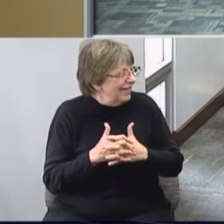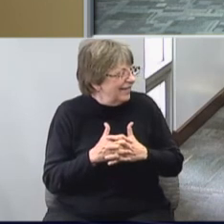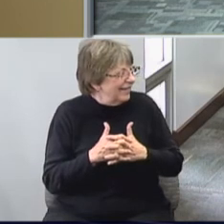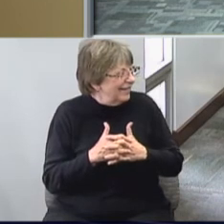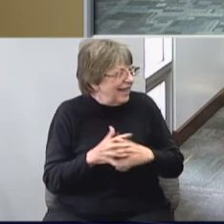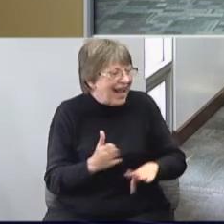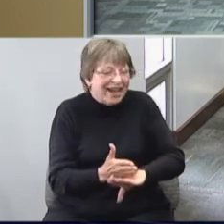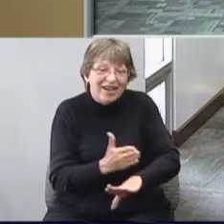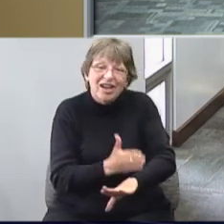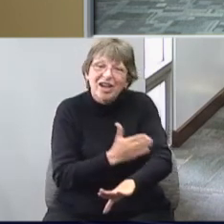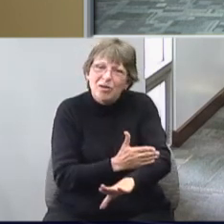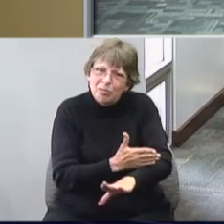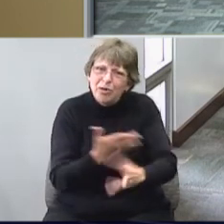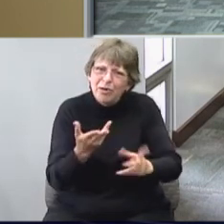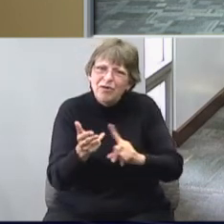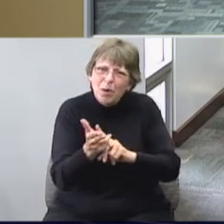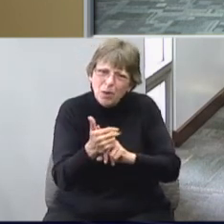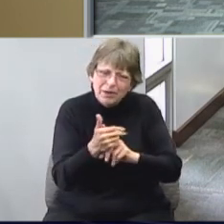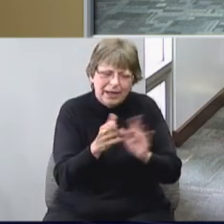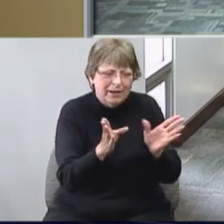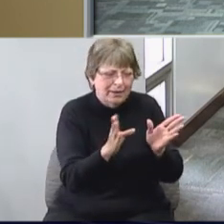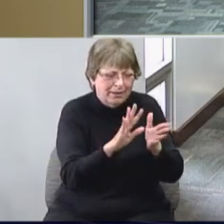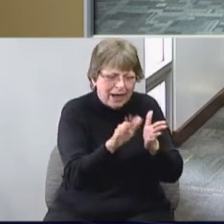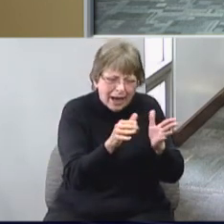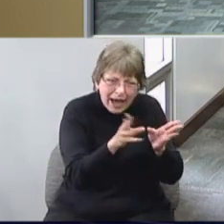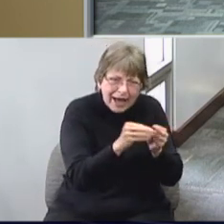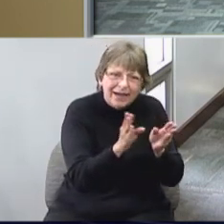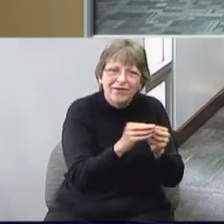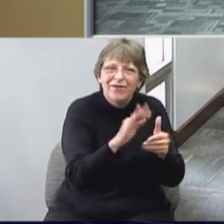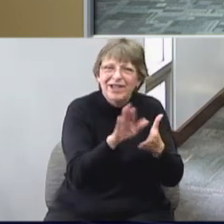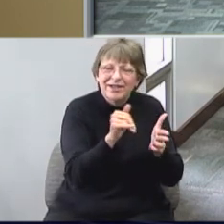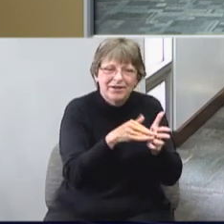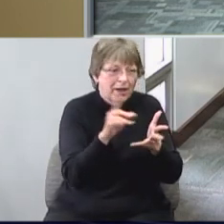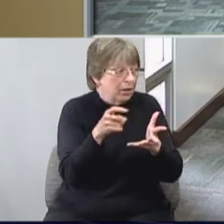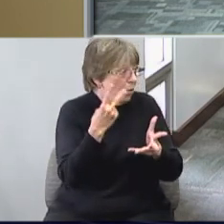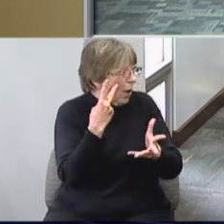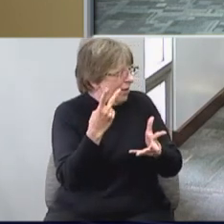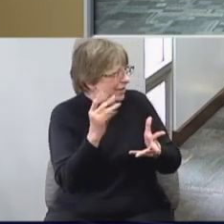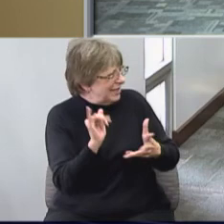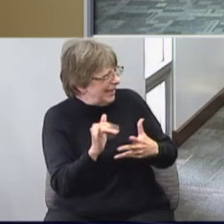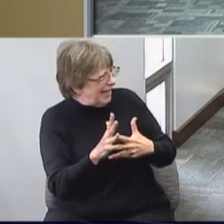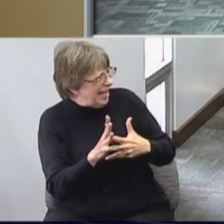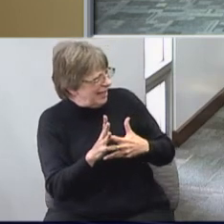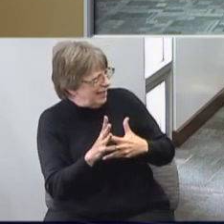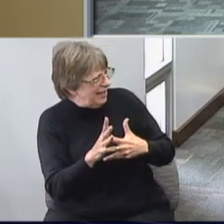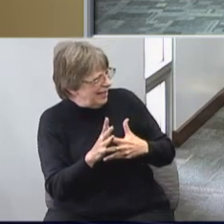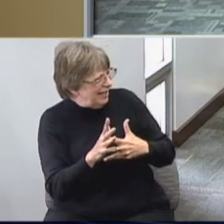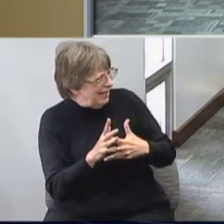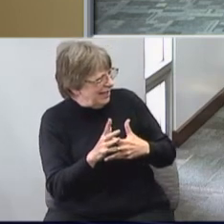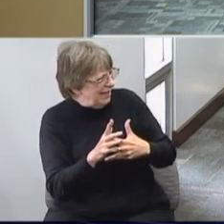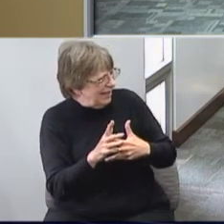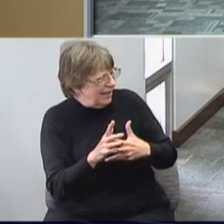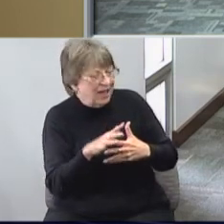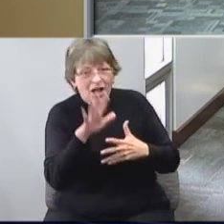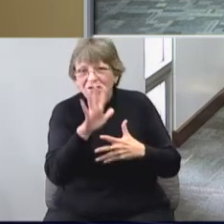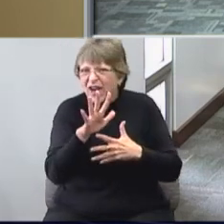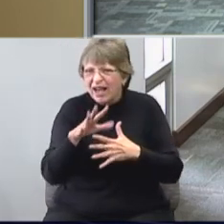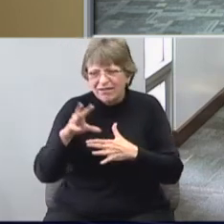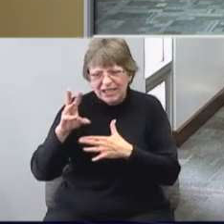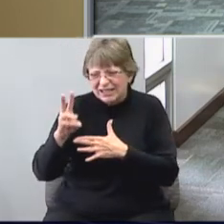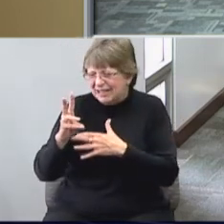property. And you have to see the property being 5 or 6 years in the